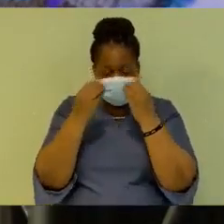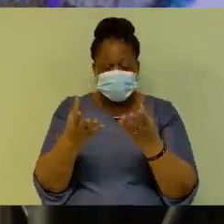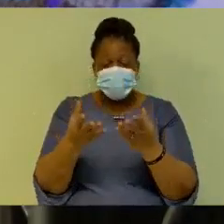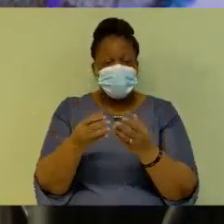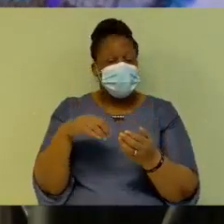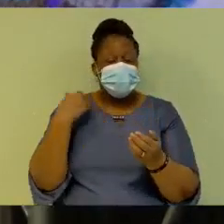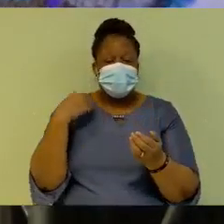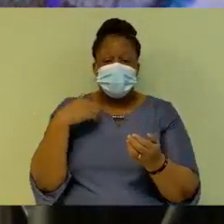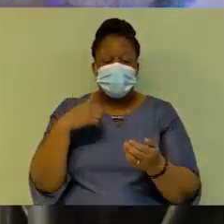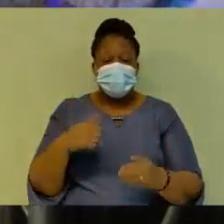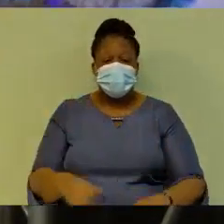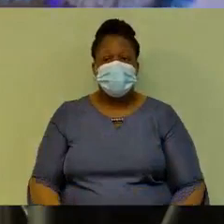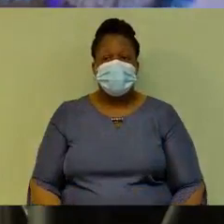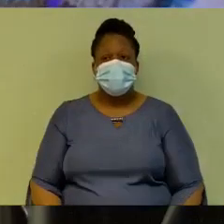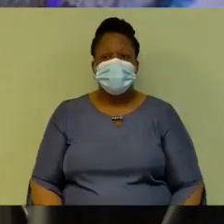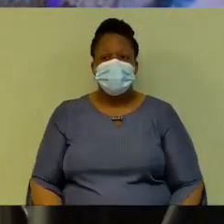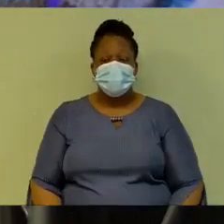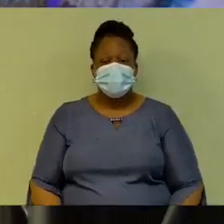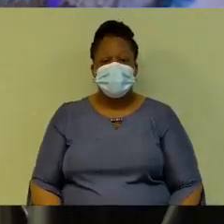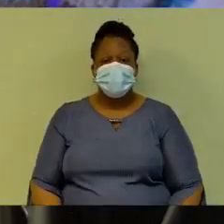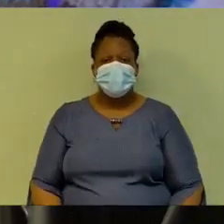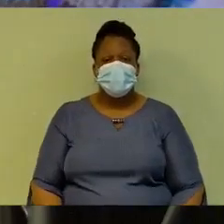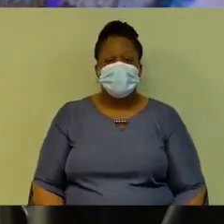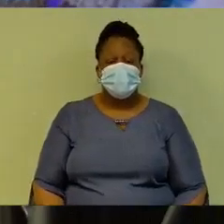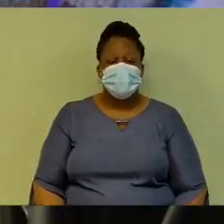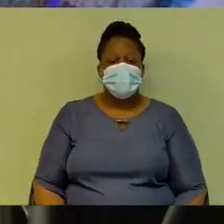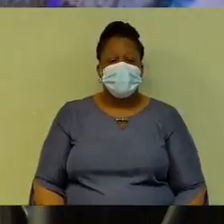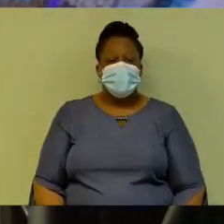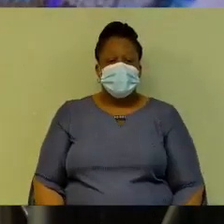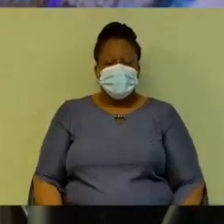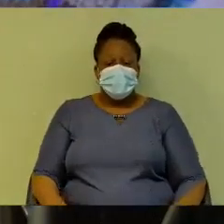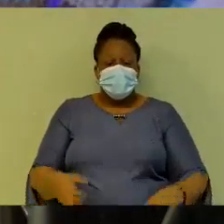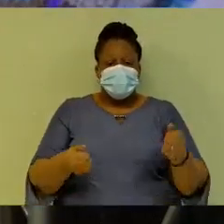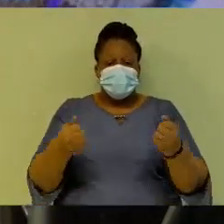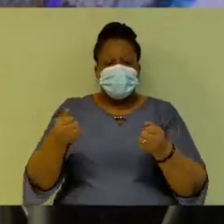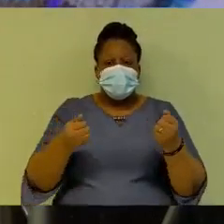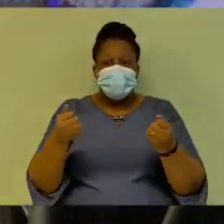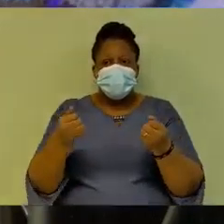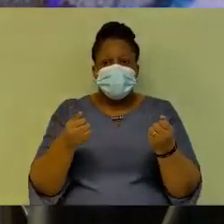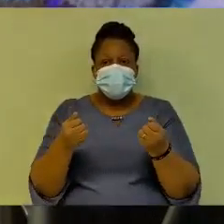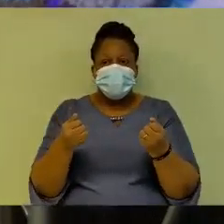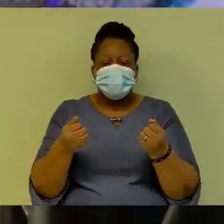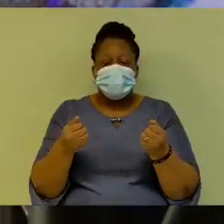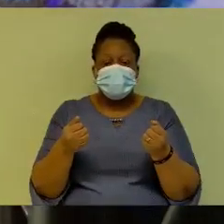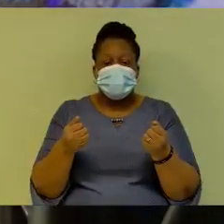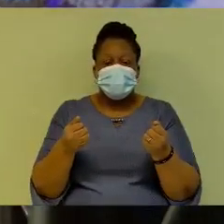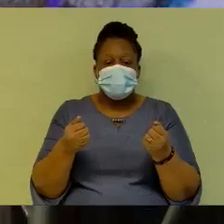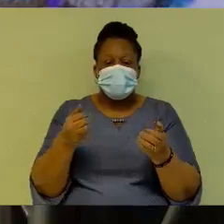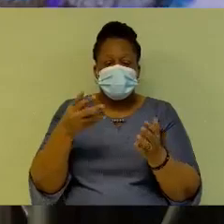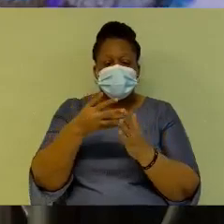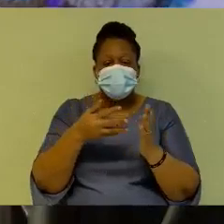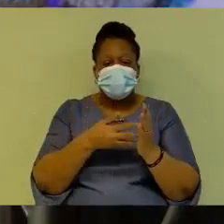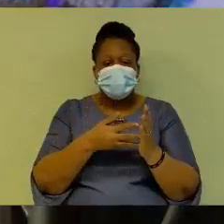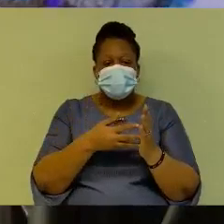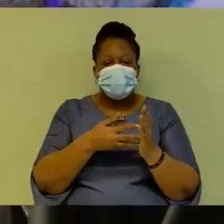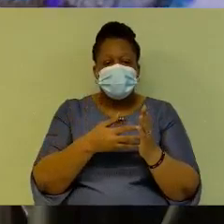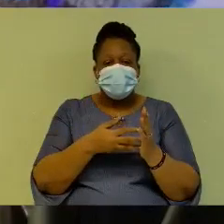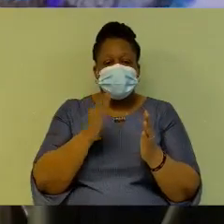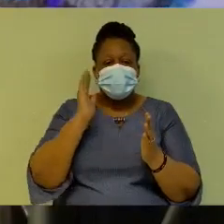I have some announcements. The traffic department has advised that drivers' road tests will resume on